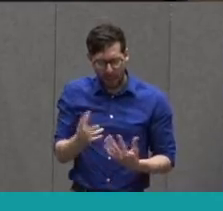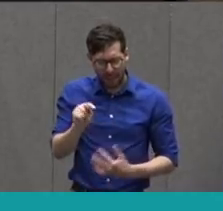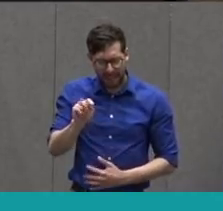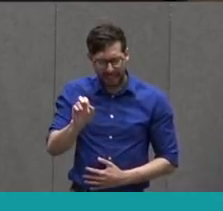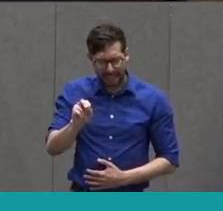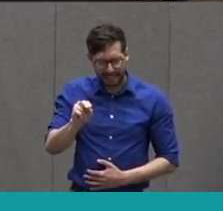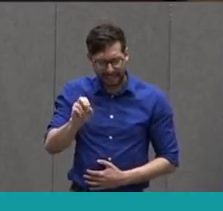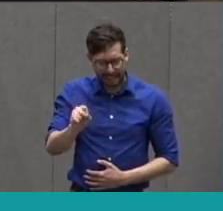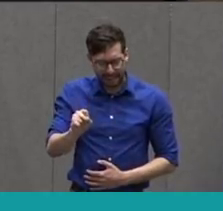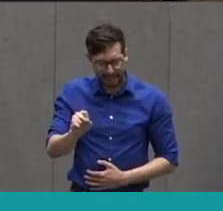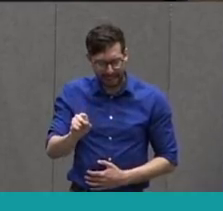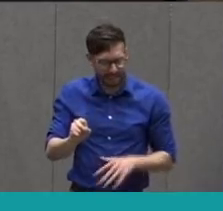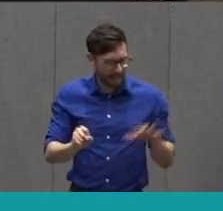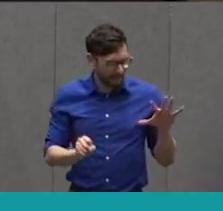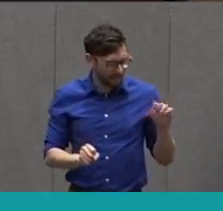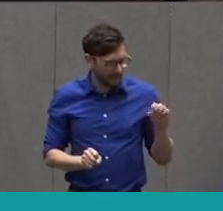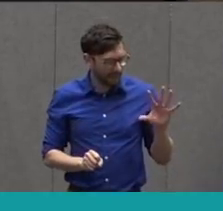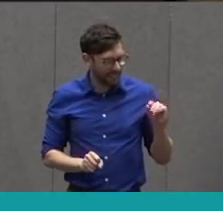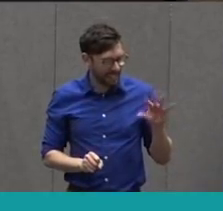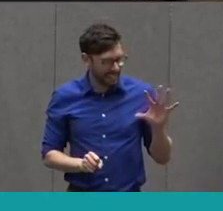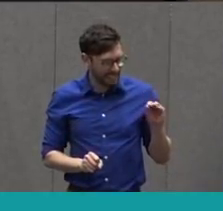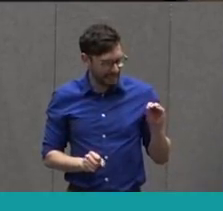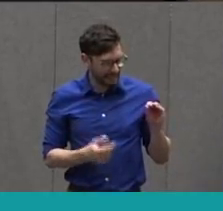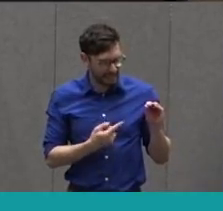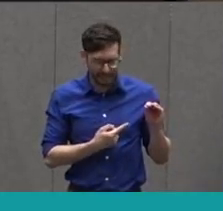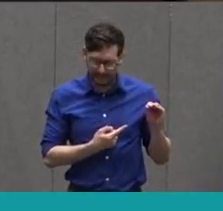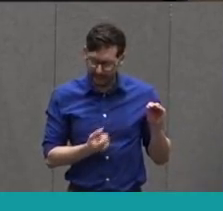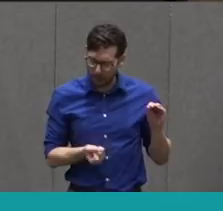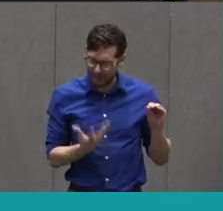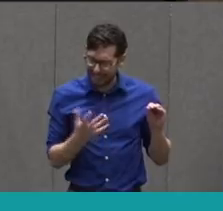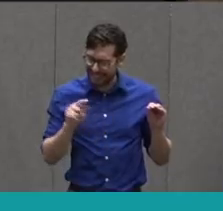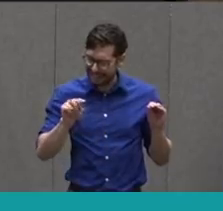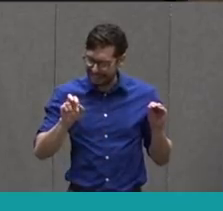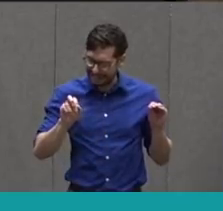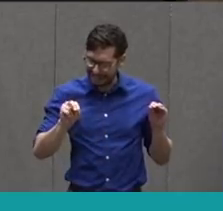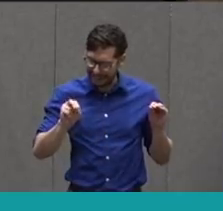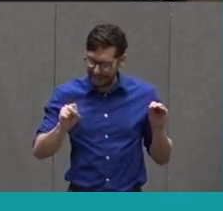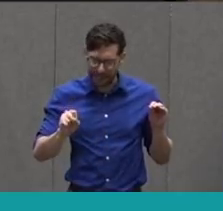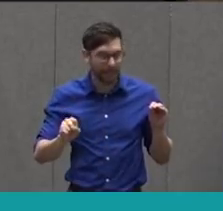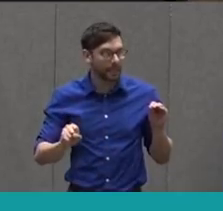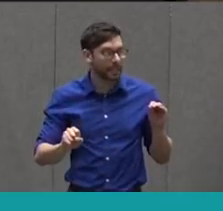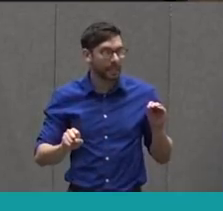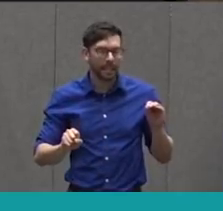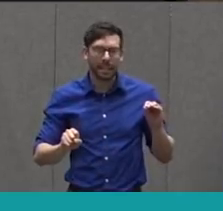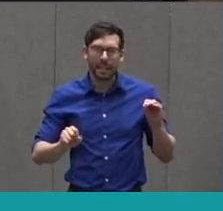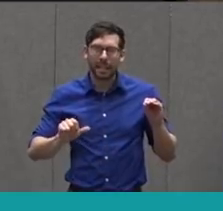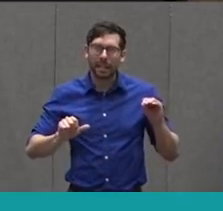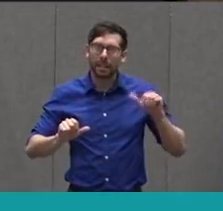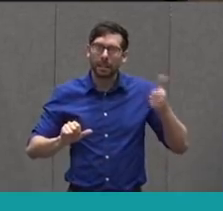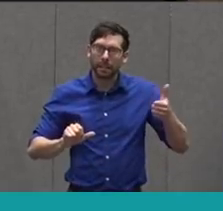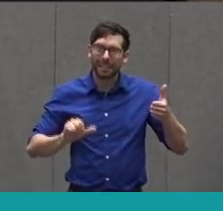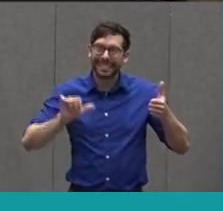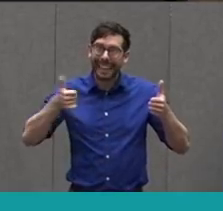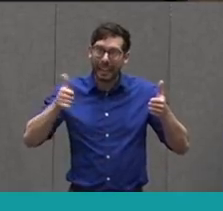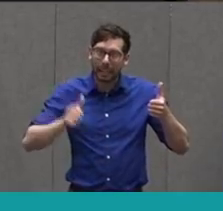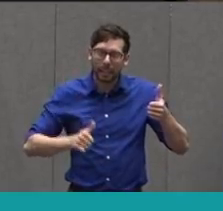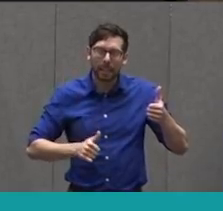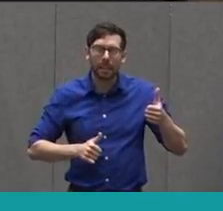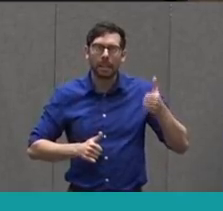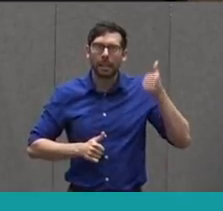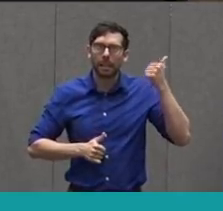let me see if I can do that on my hands. I have 10, 20,